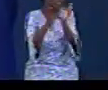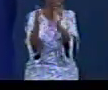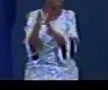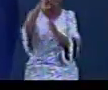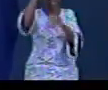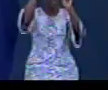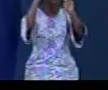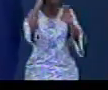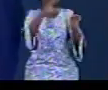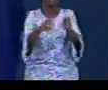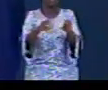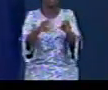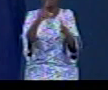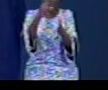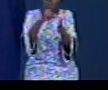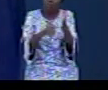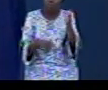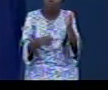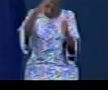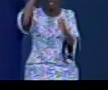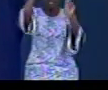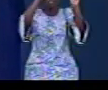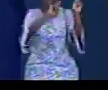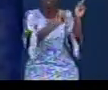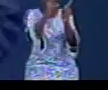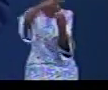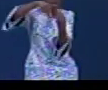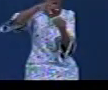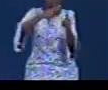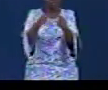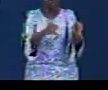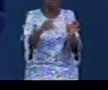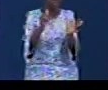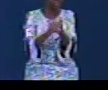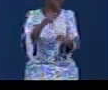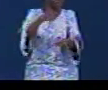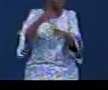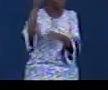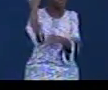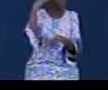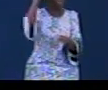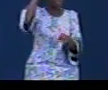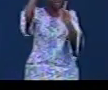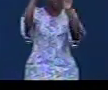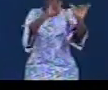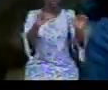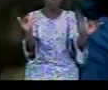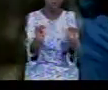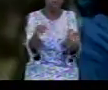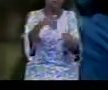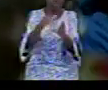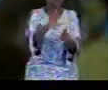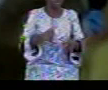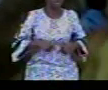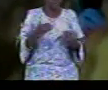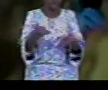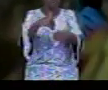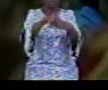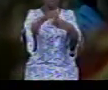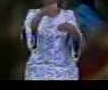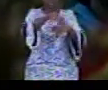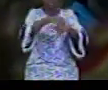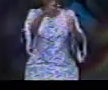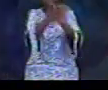you. What he went about doing at that time, he will do it tonight in your life. What was he